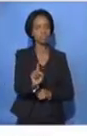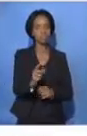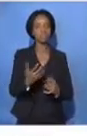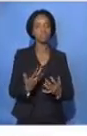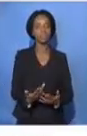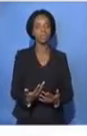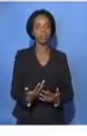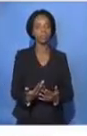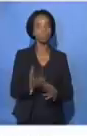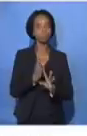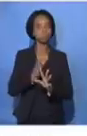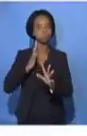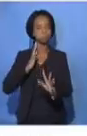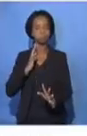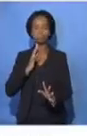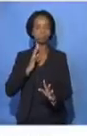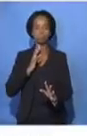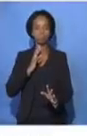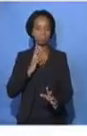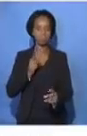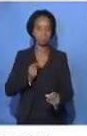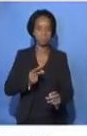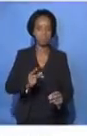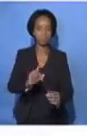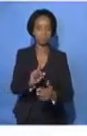address congestion.